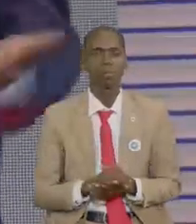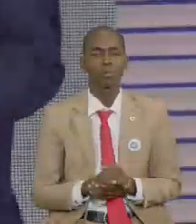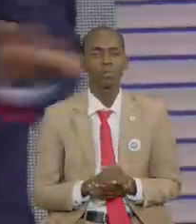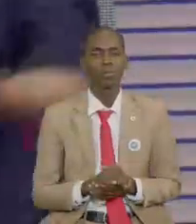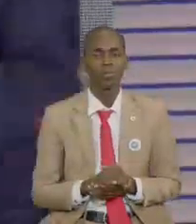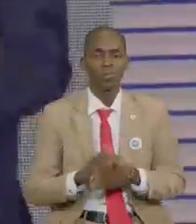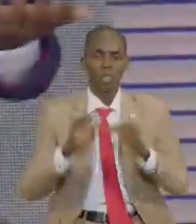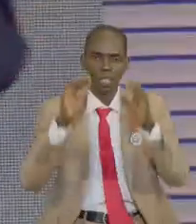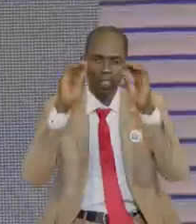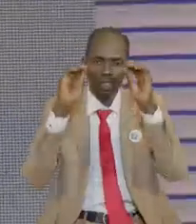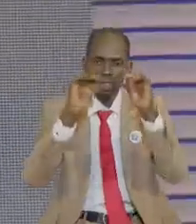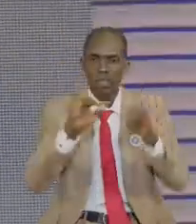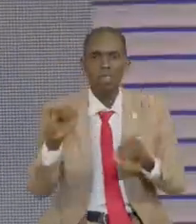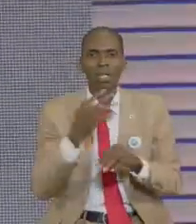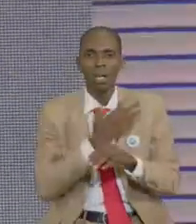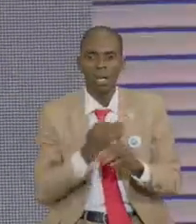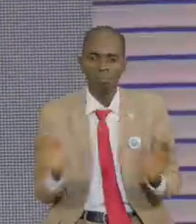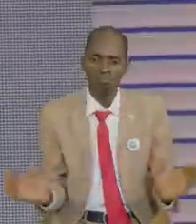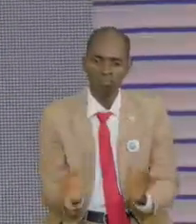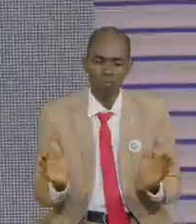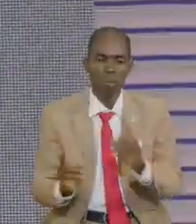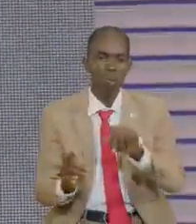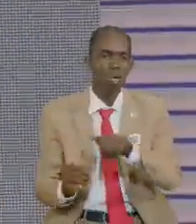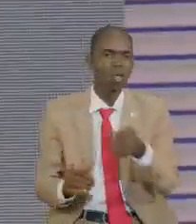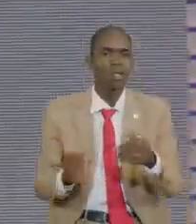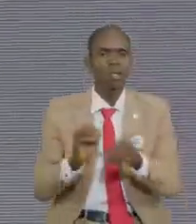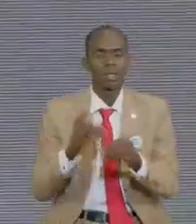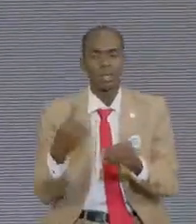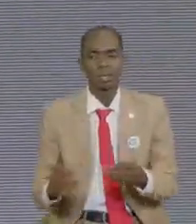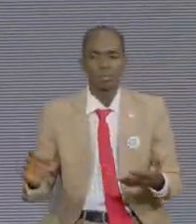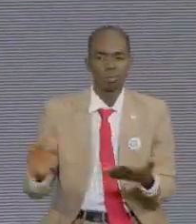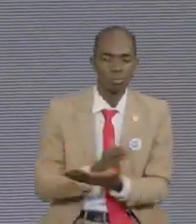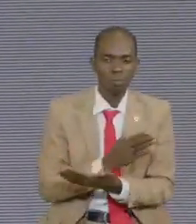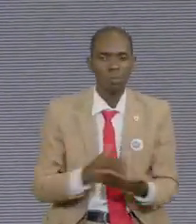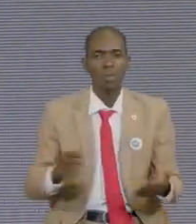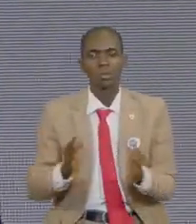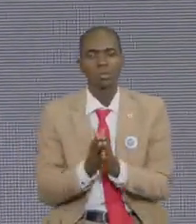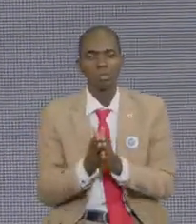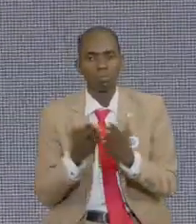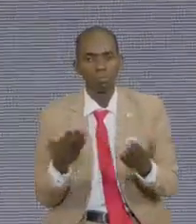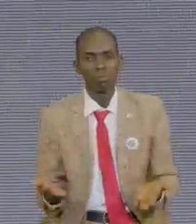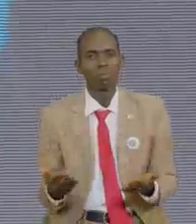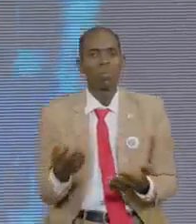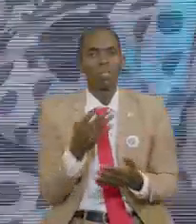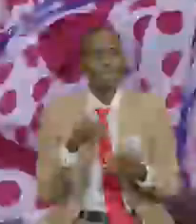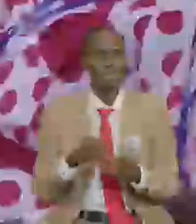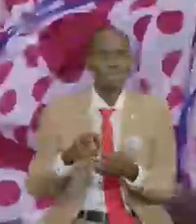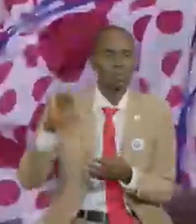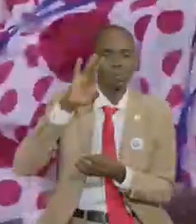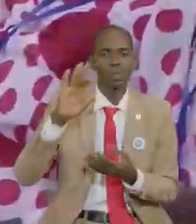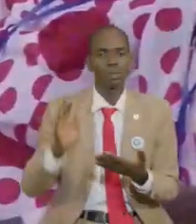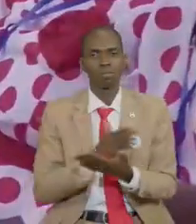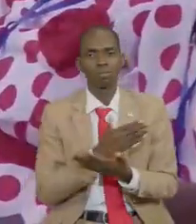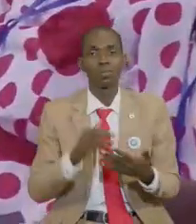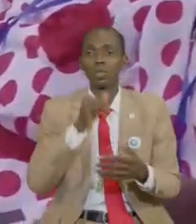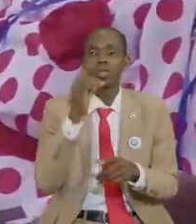teaching and admonishing one another in the psalms and the hymns and spiritual songs. Not only not just dancing